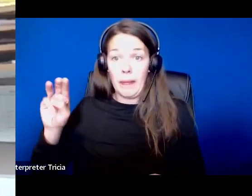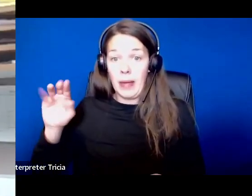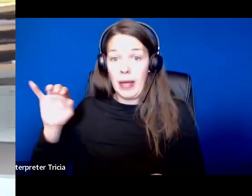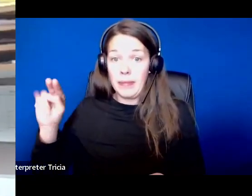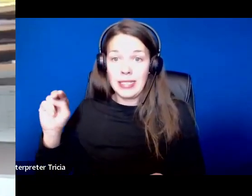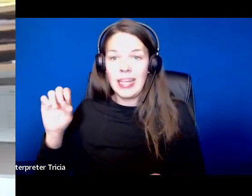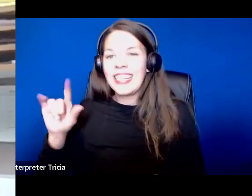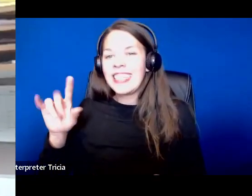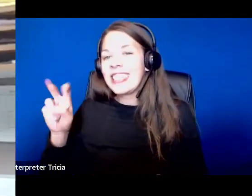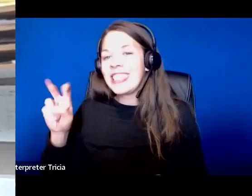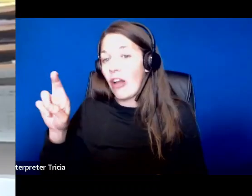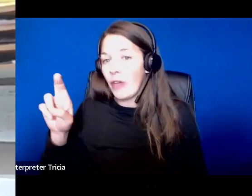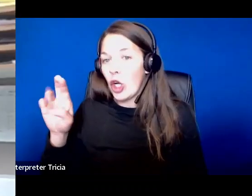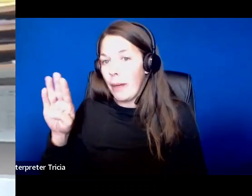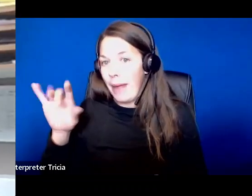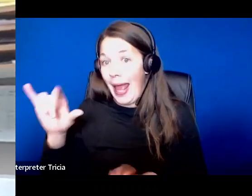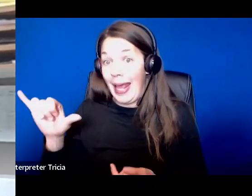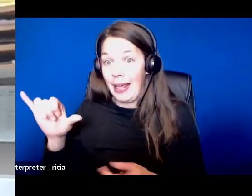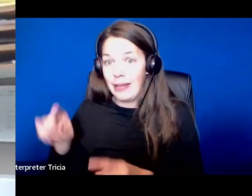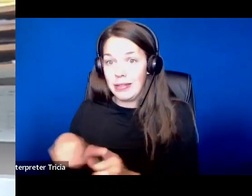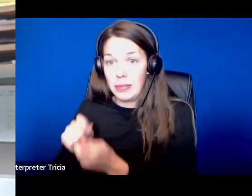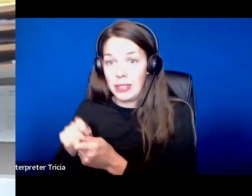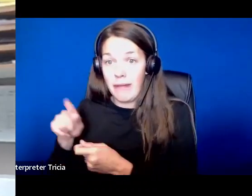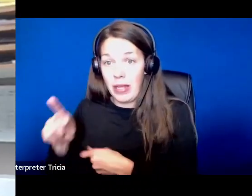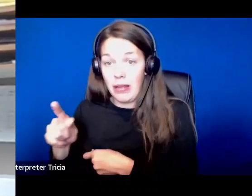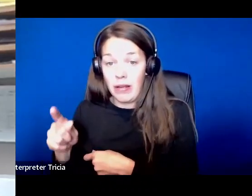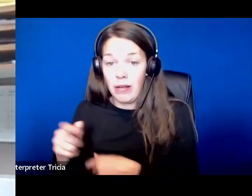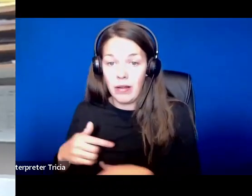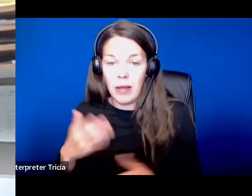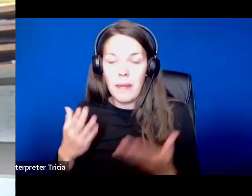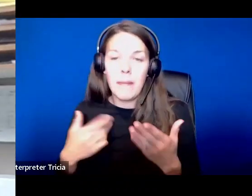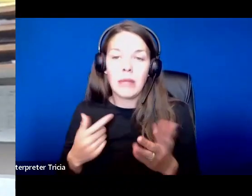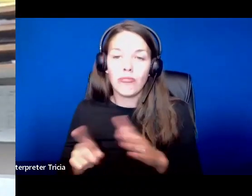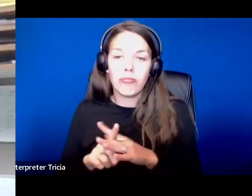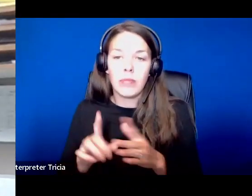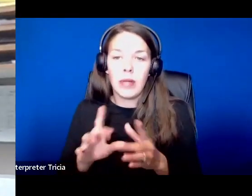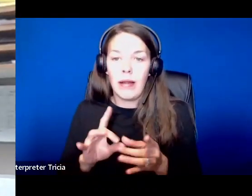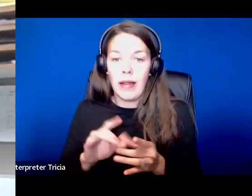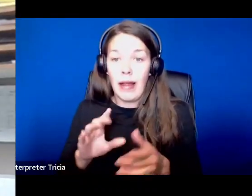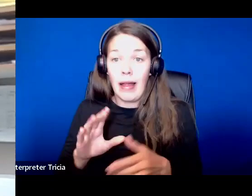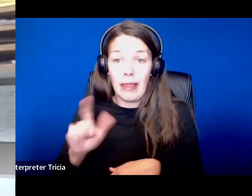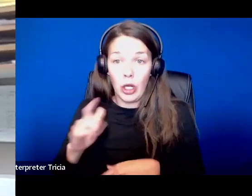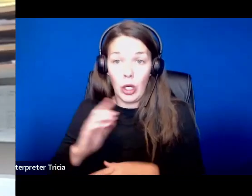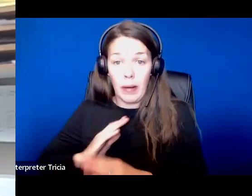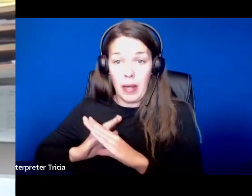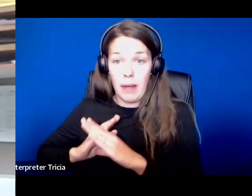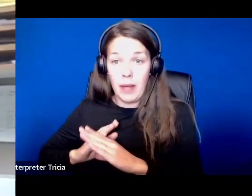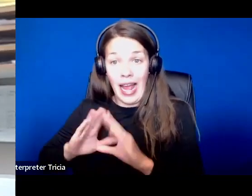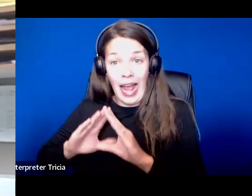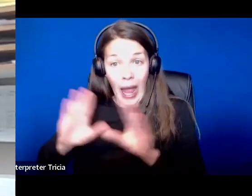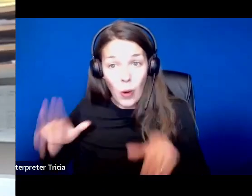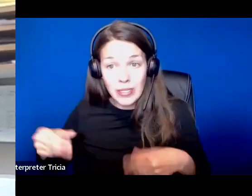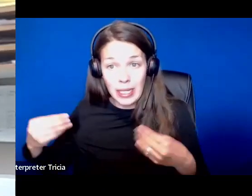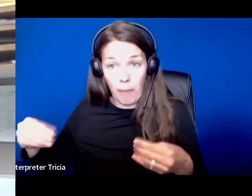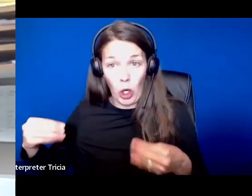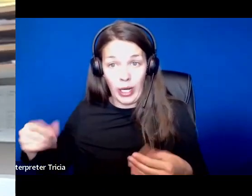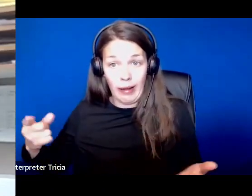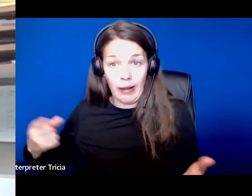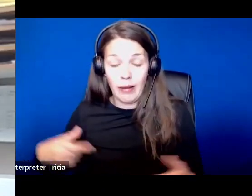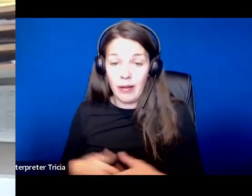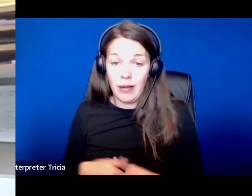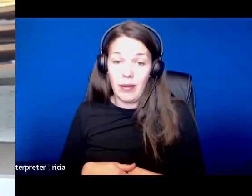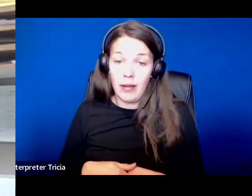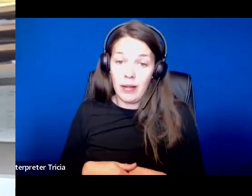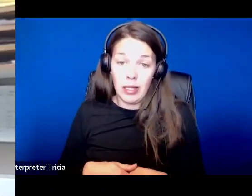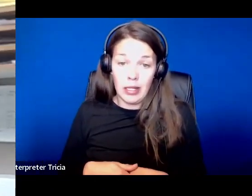Silver Bay particularly, one of our, and this might come up a little bit later, but one of our barriers is the housing market. We're finding